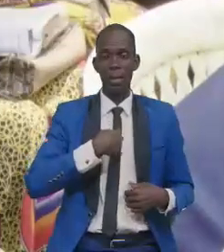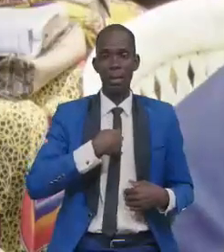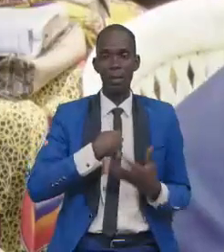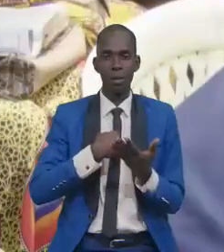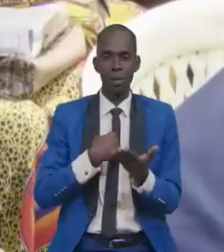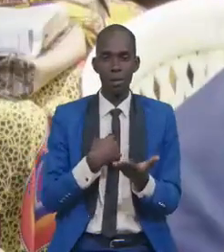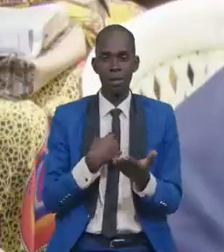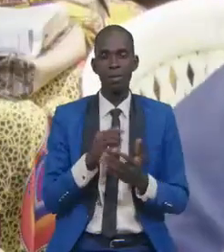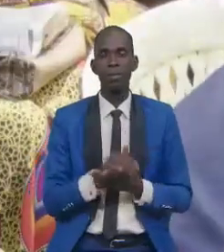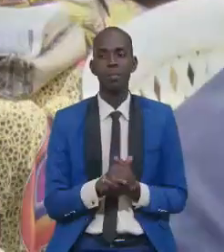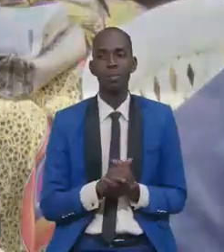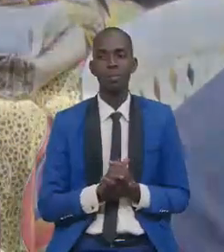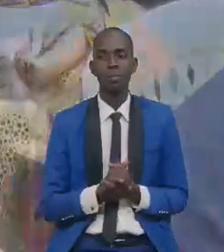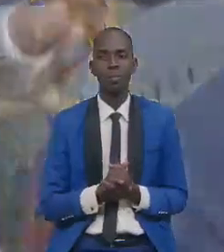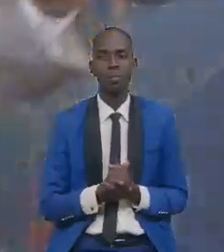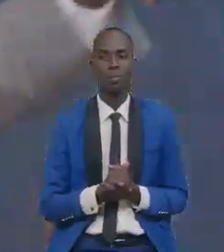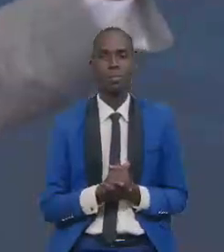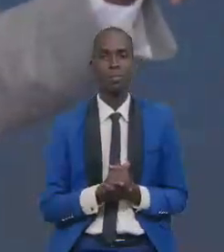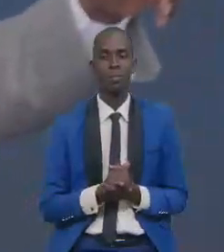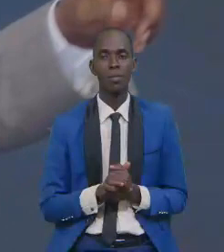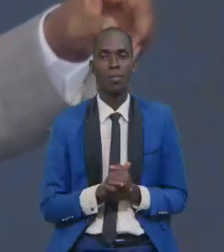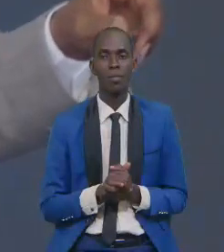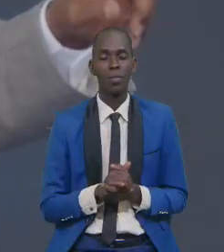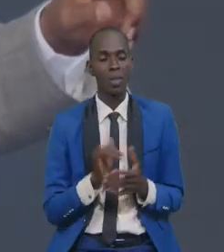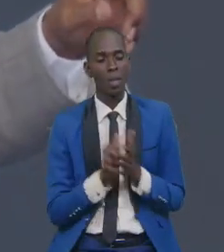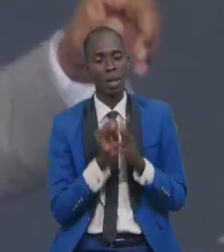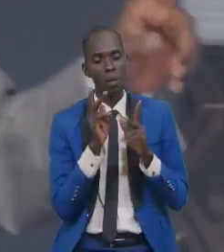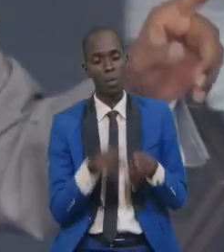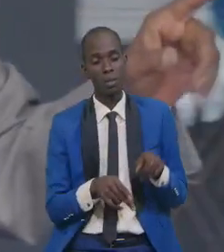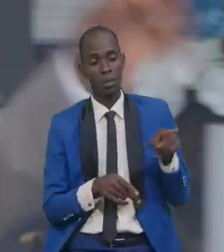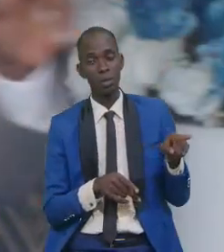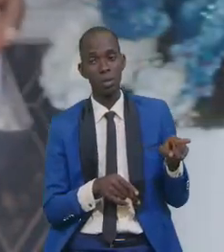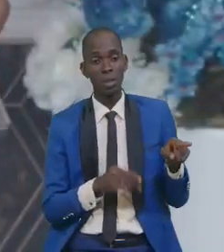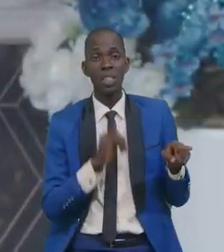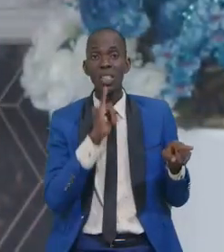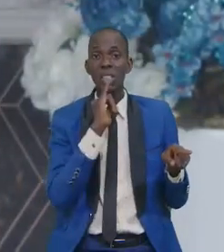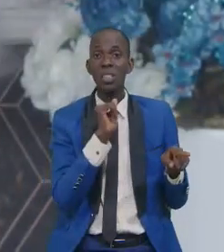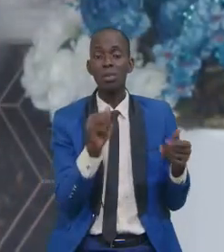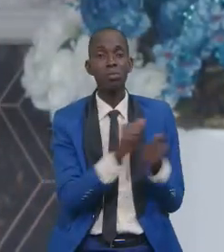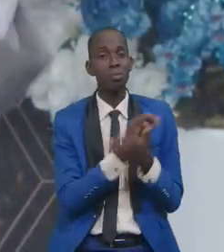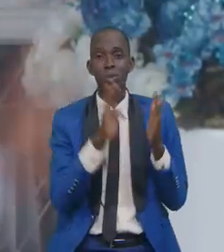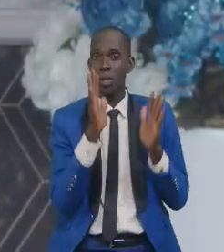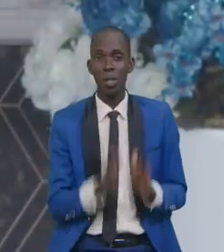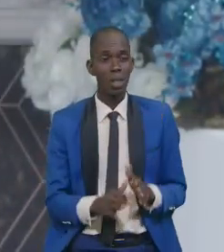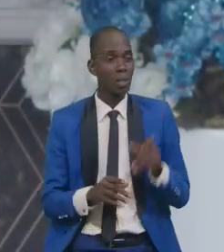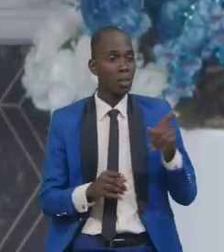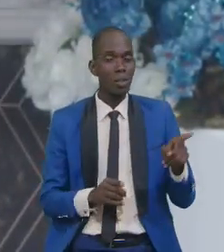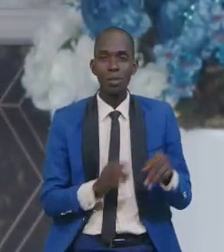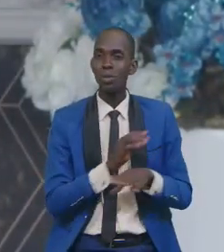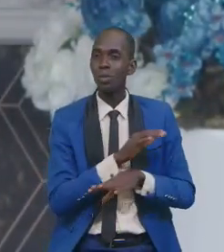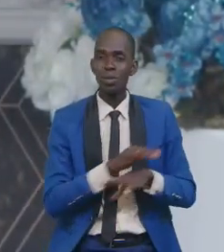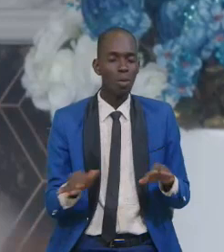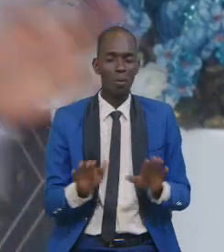You know, that fellow there is a destroyer. He doesn't know the face of